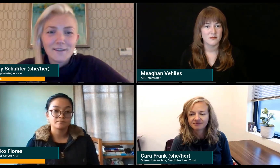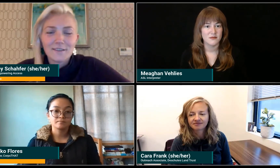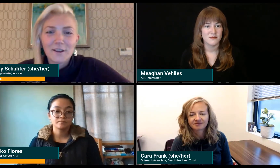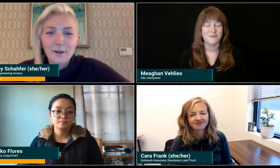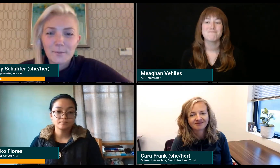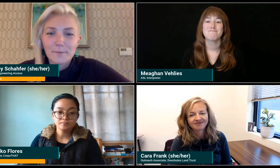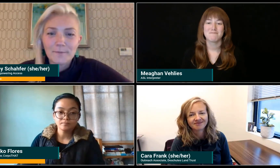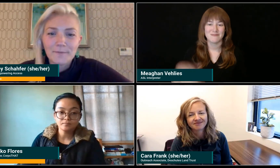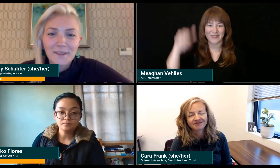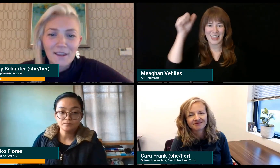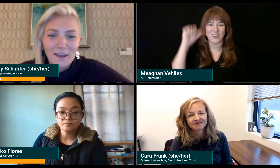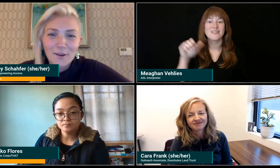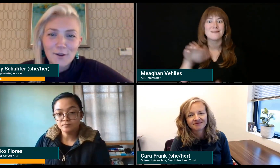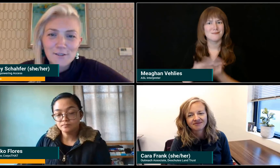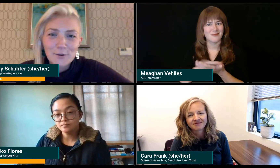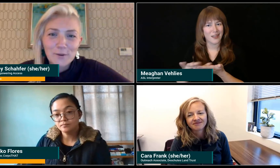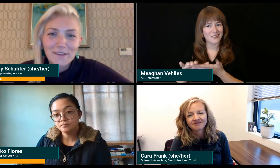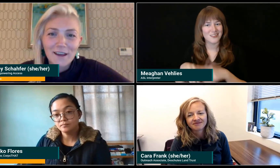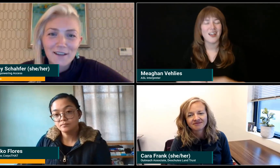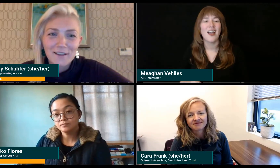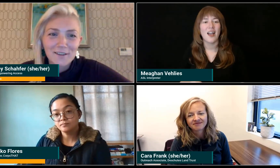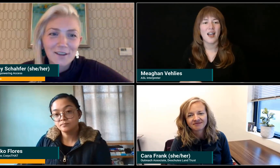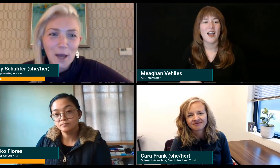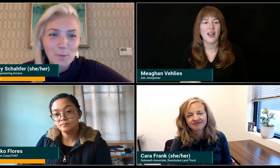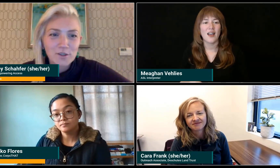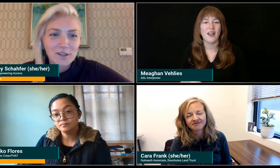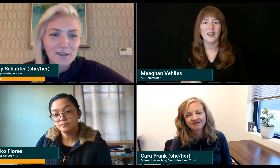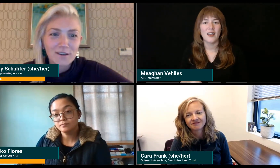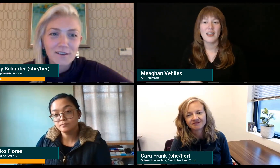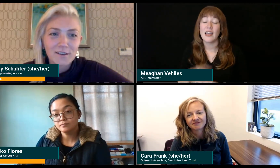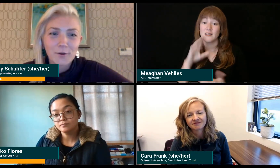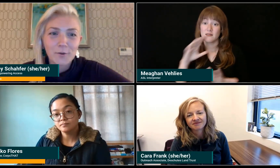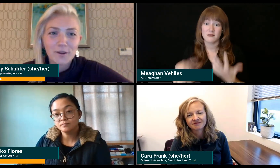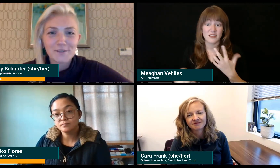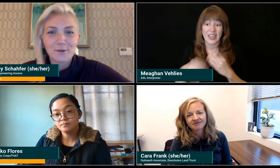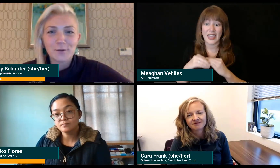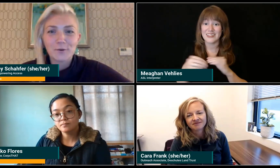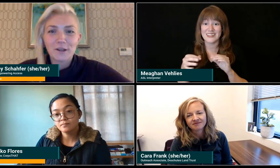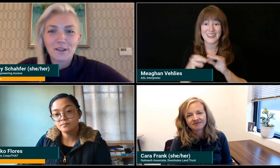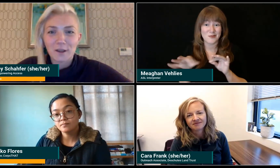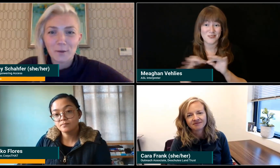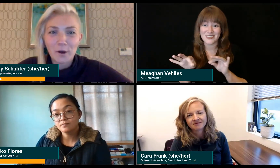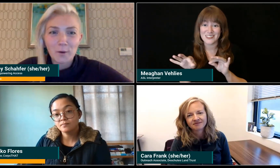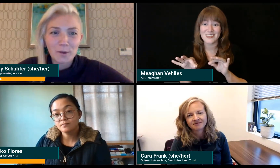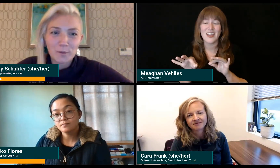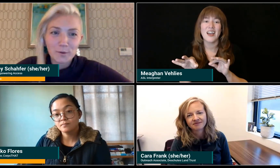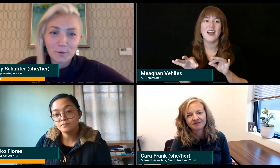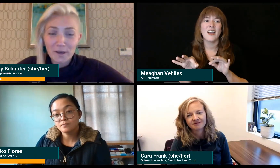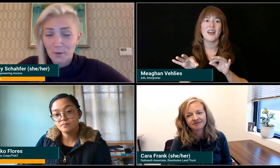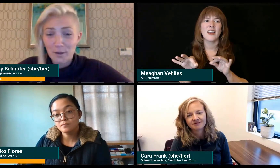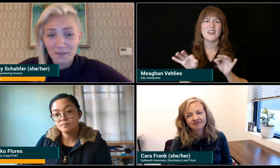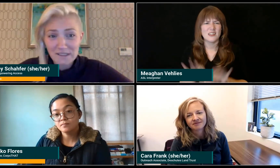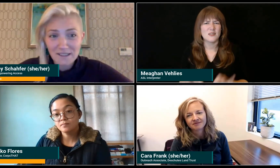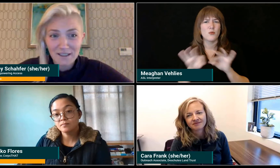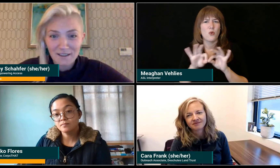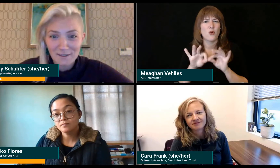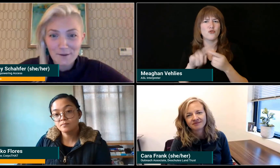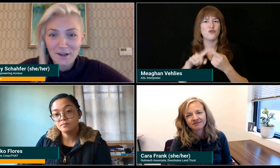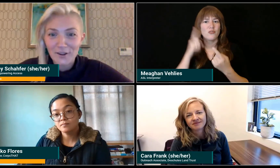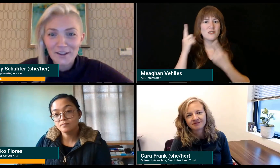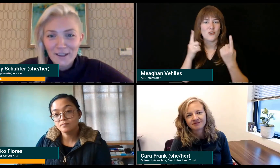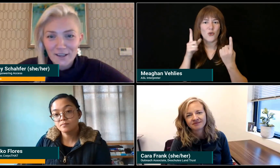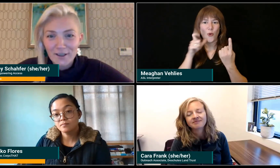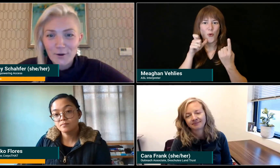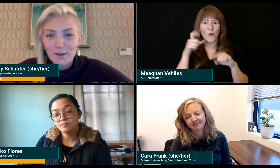Nice. And I think also with adding captioning, we also want to think about people who might not be able to see